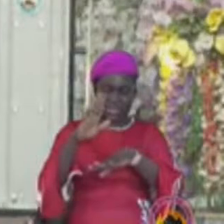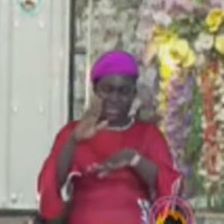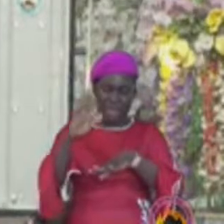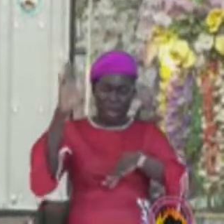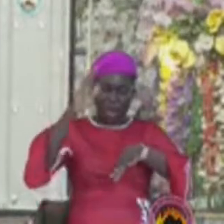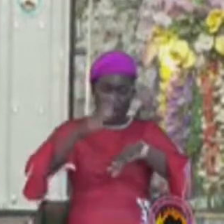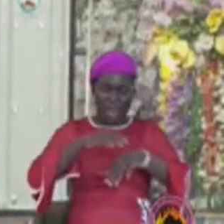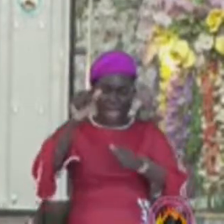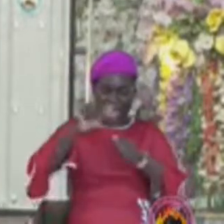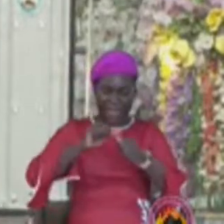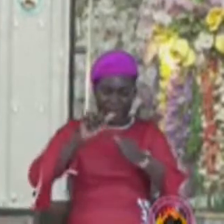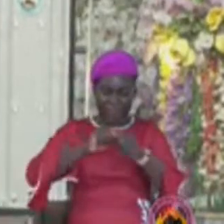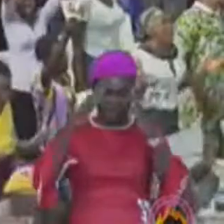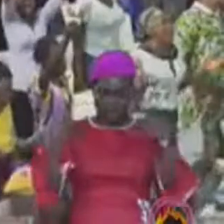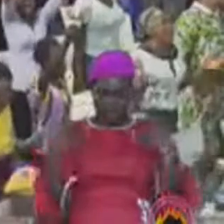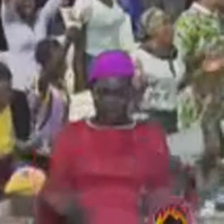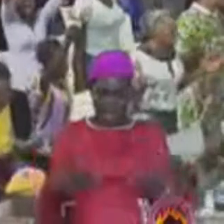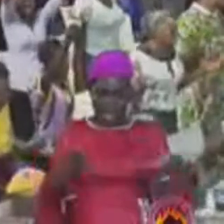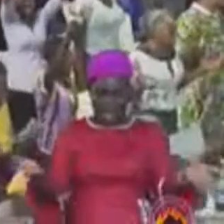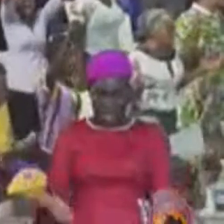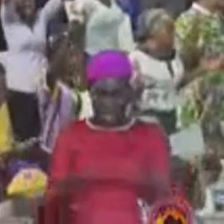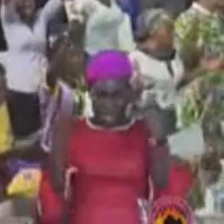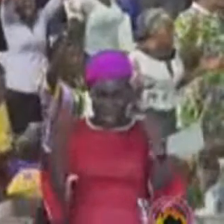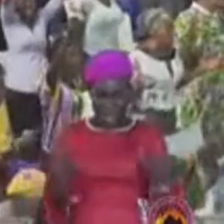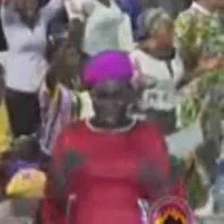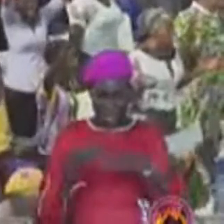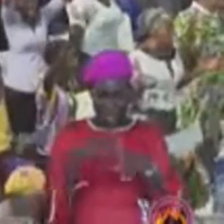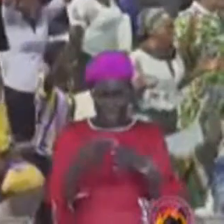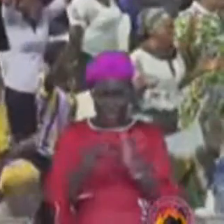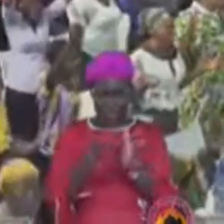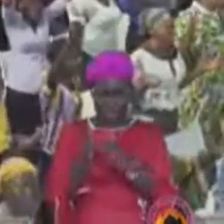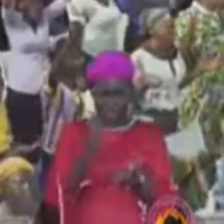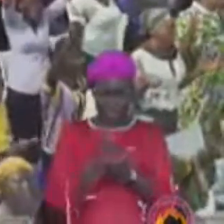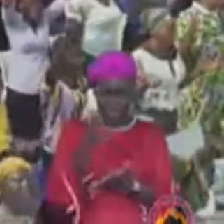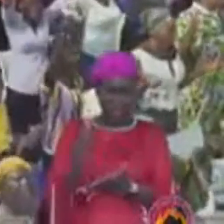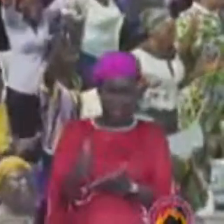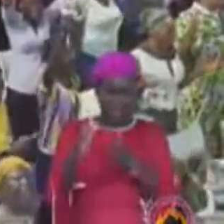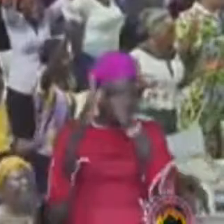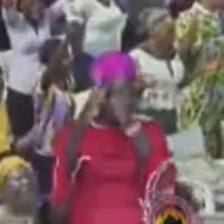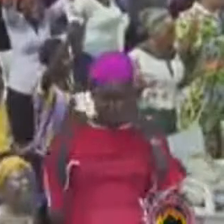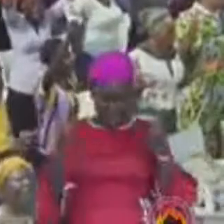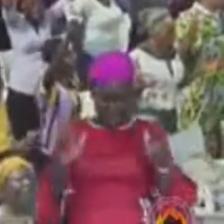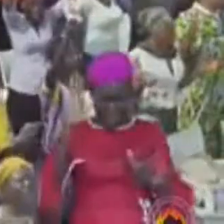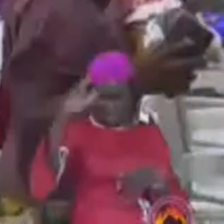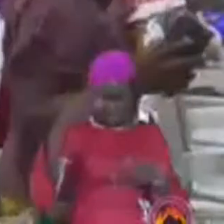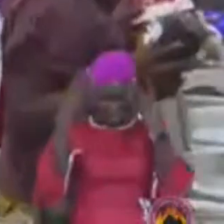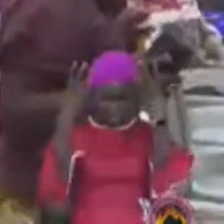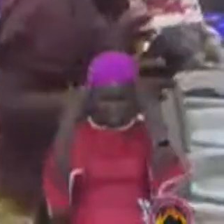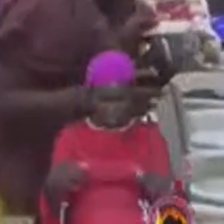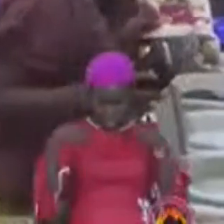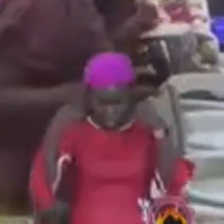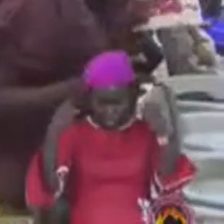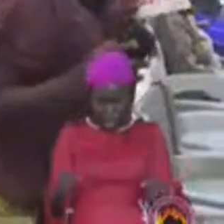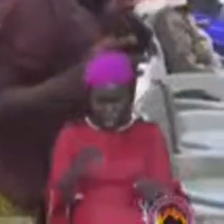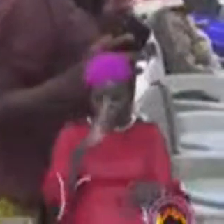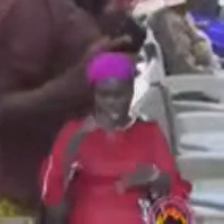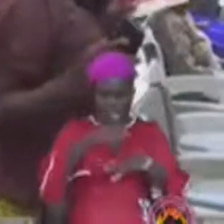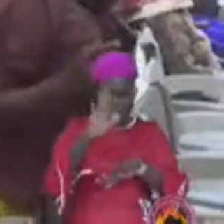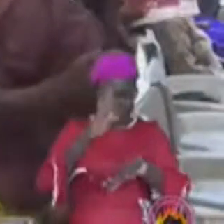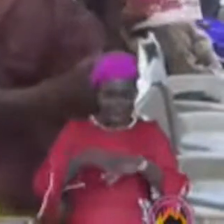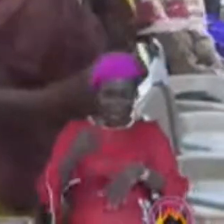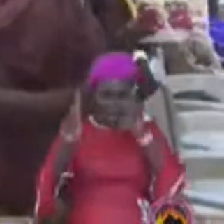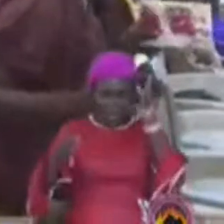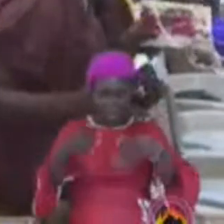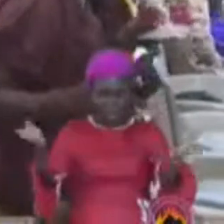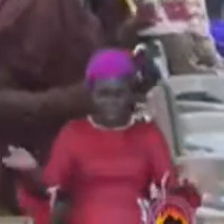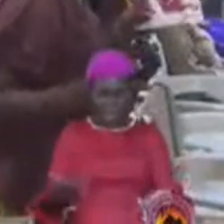upon your people now in the name of Jesus. Father, let your solution power be released upon your people now in